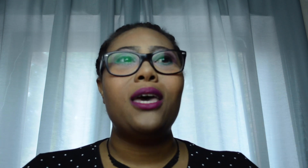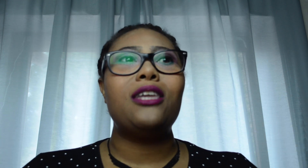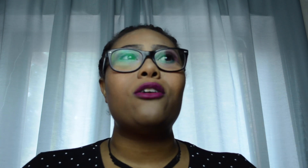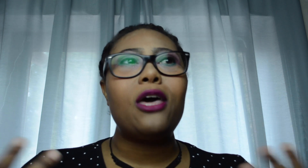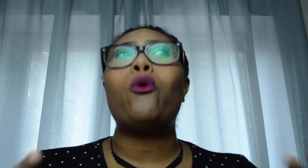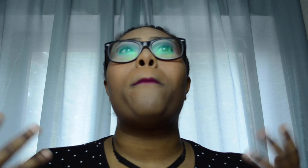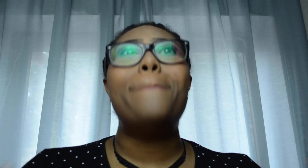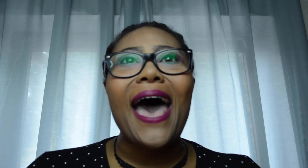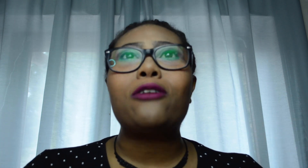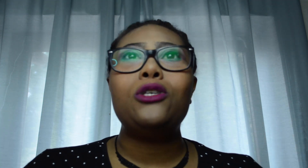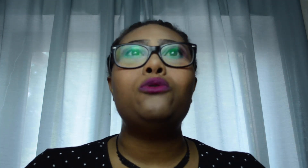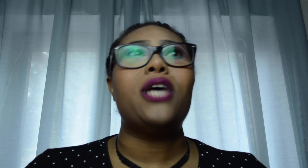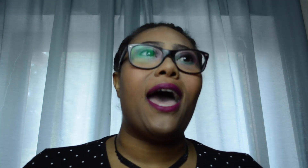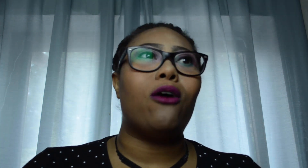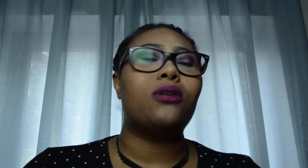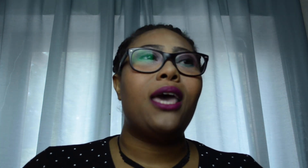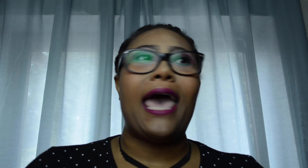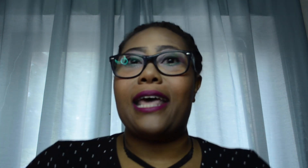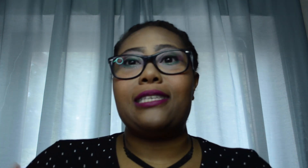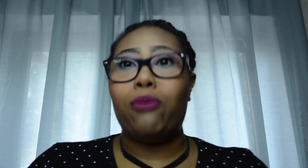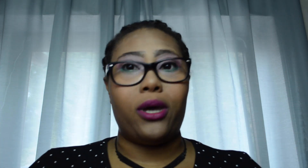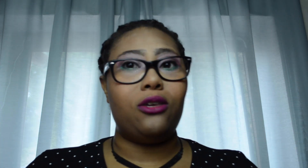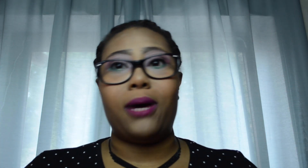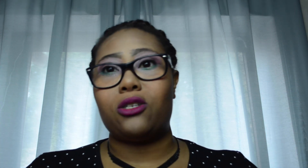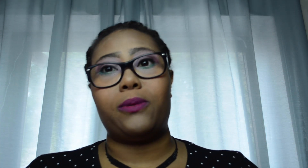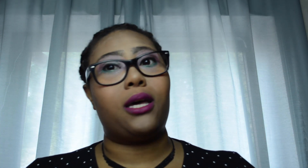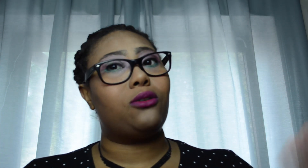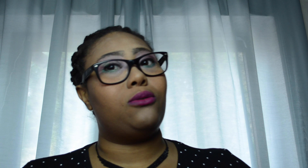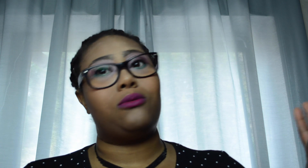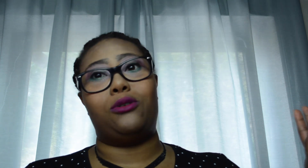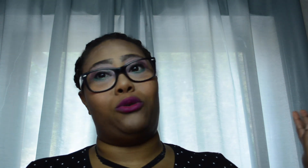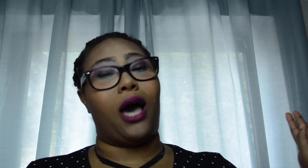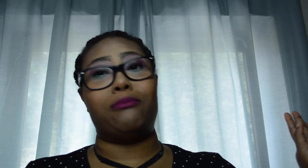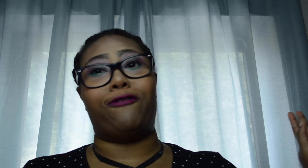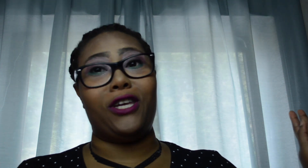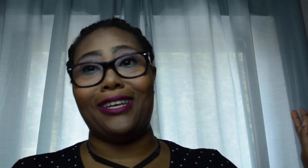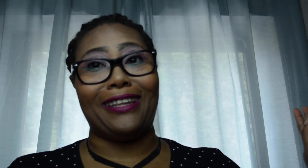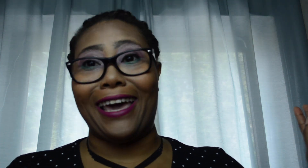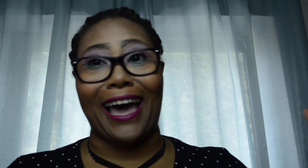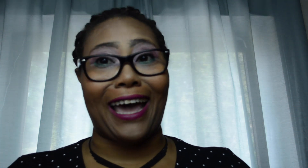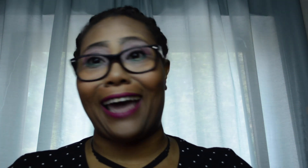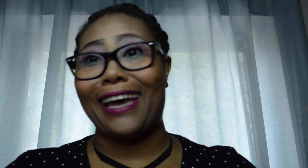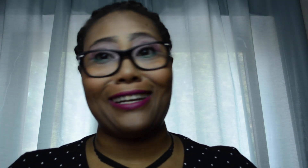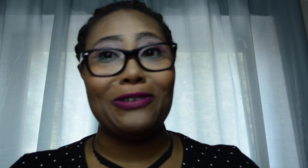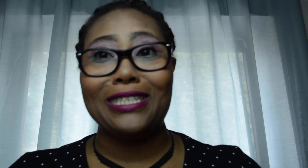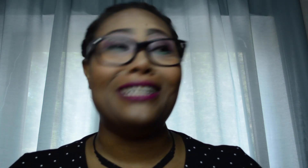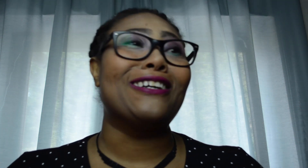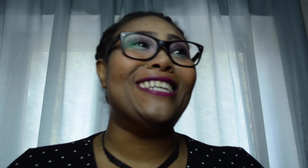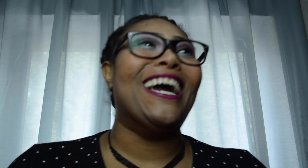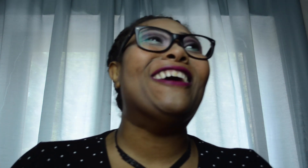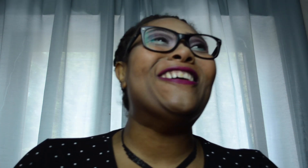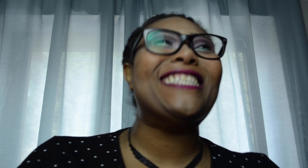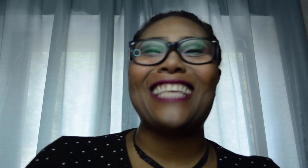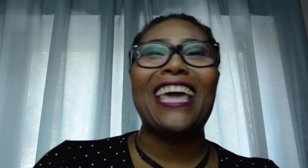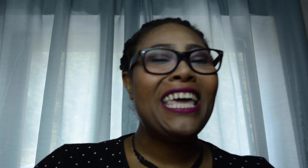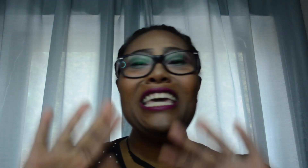YouTube, you know, they will battle you down. And at some point you might just be like, dude, I'm defeated. Like, I gotta go eat dinner. You